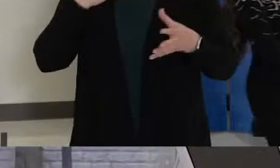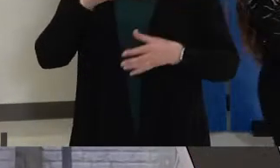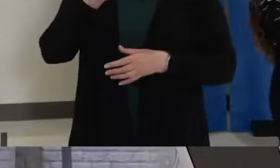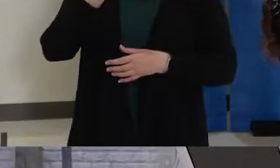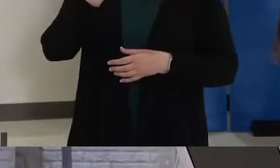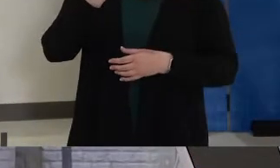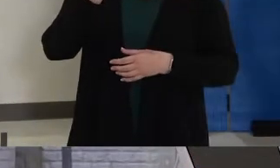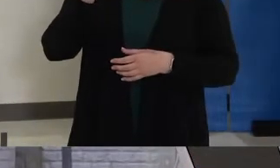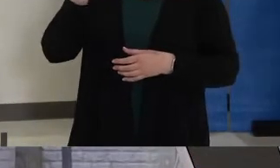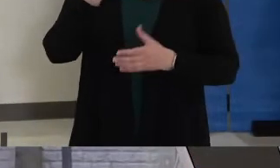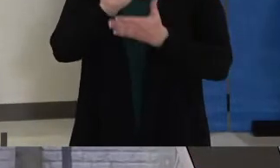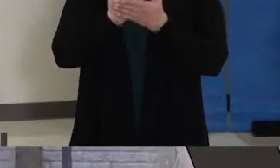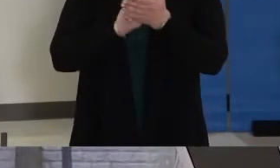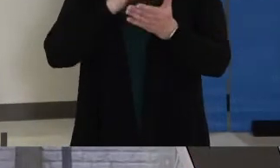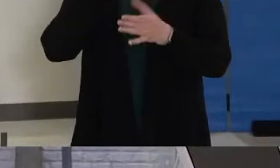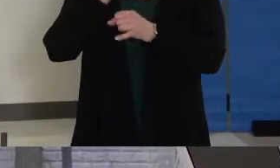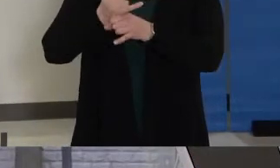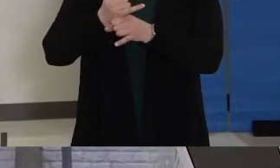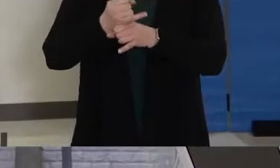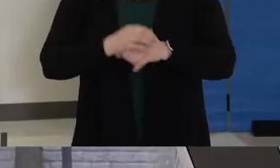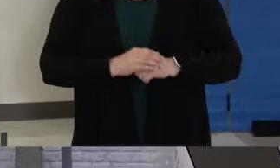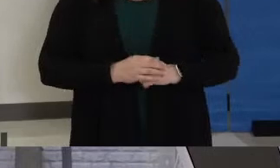Legal Institute.